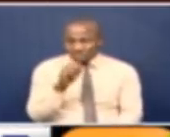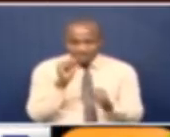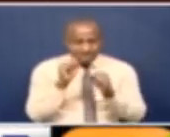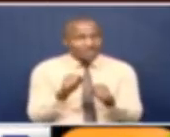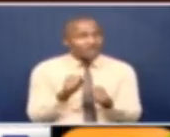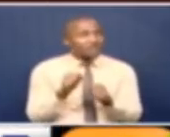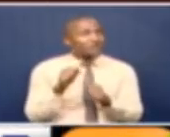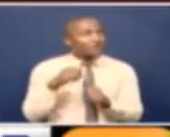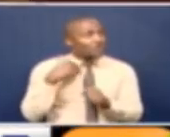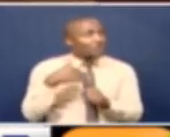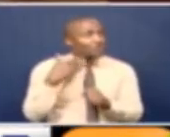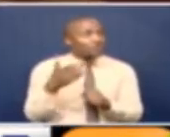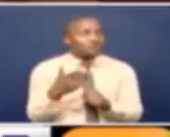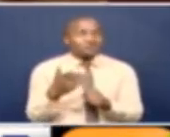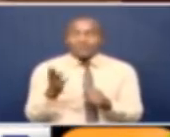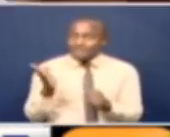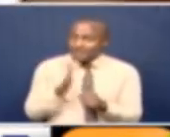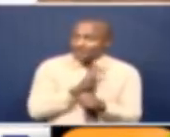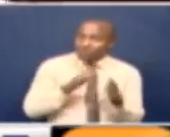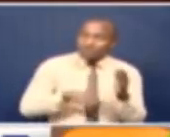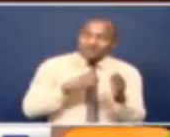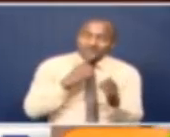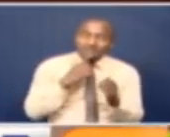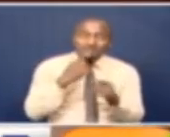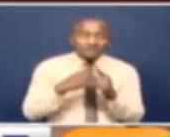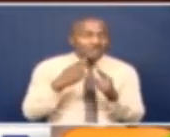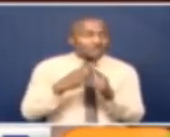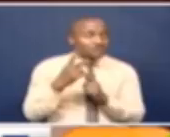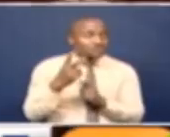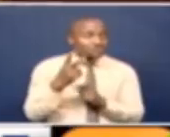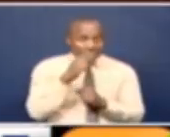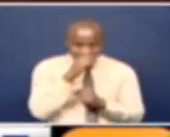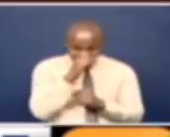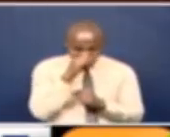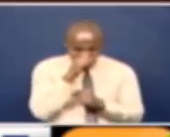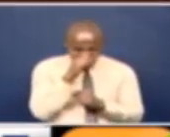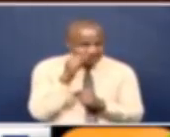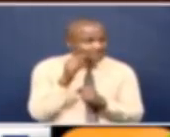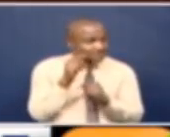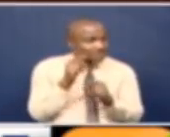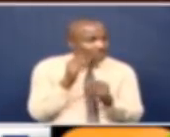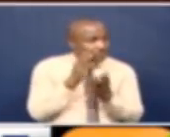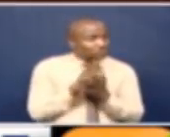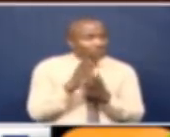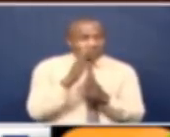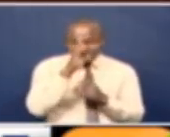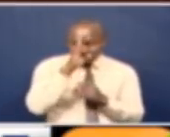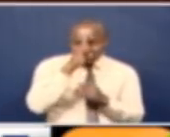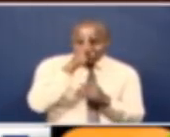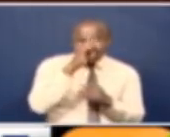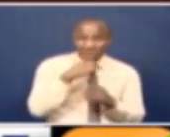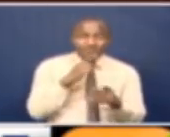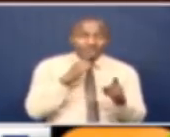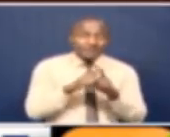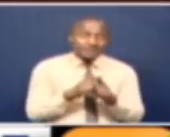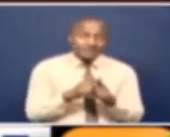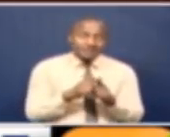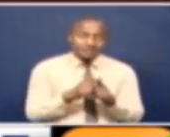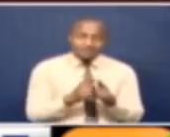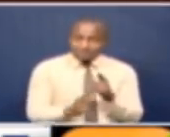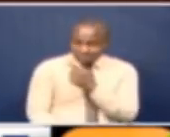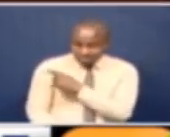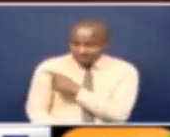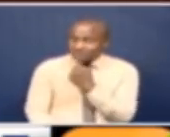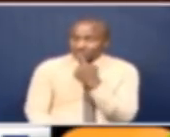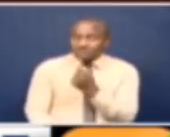back to what I said, you know, 2 years ago. You know, it's actually hypocritical for my dear brother here to say